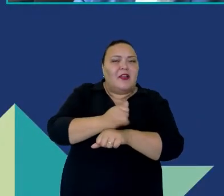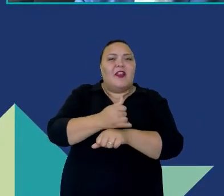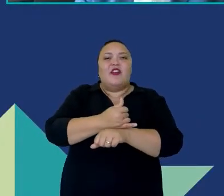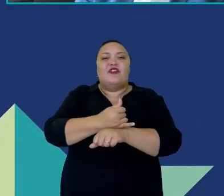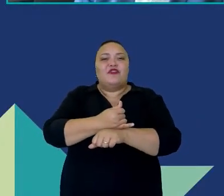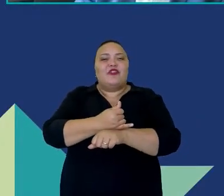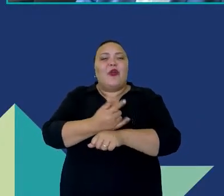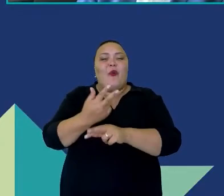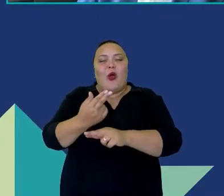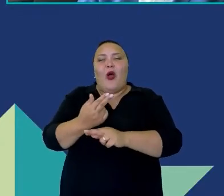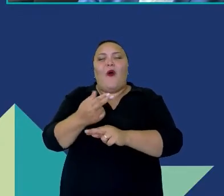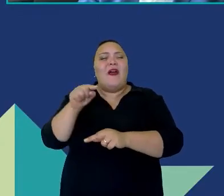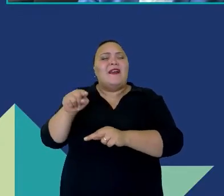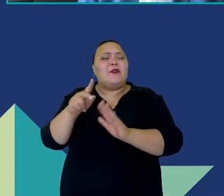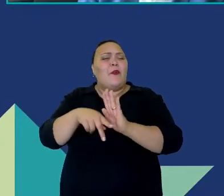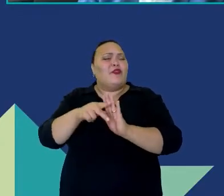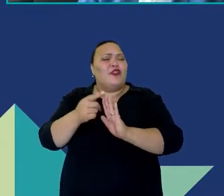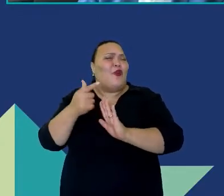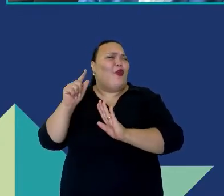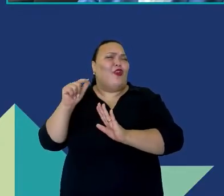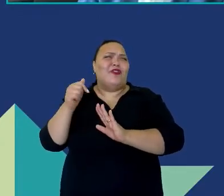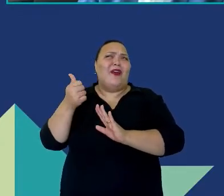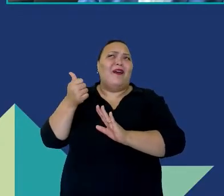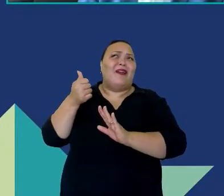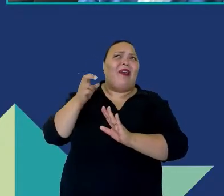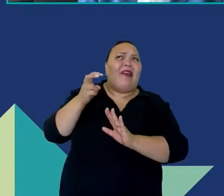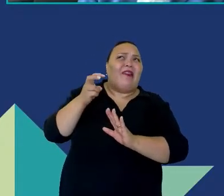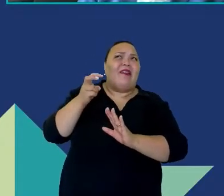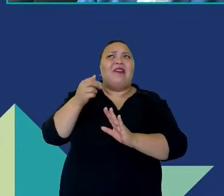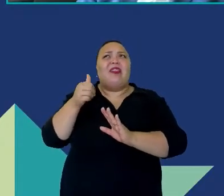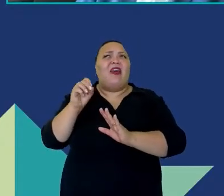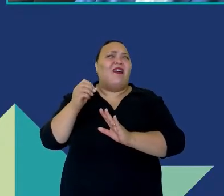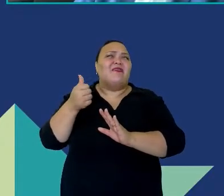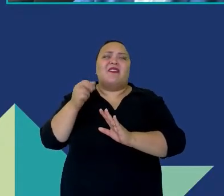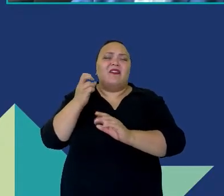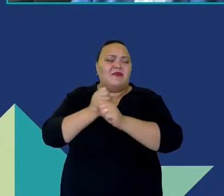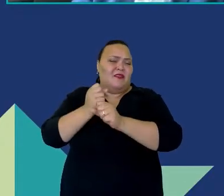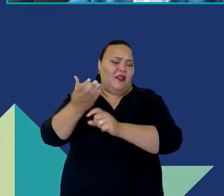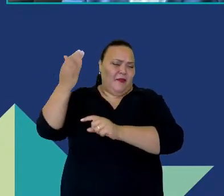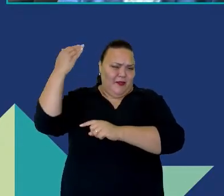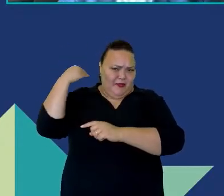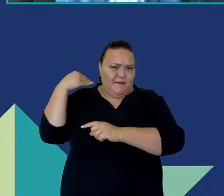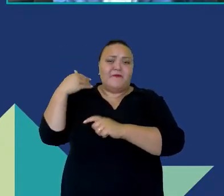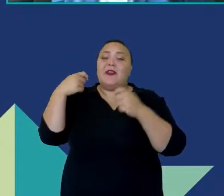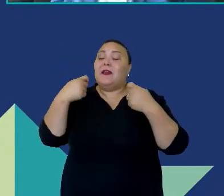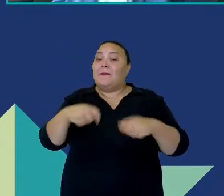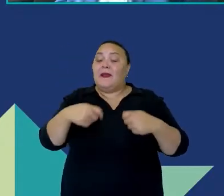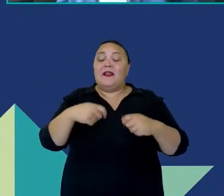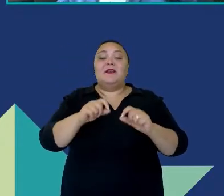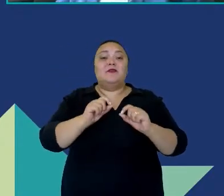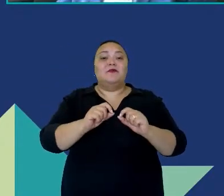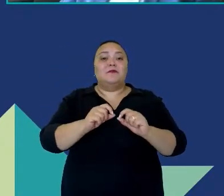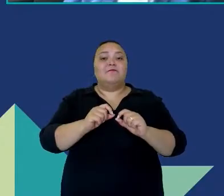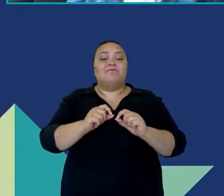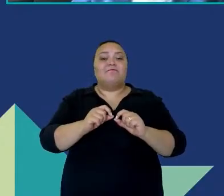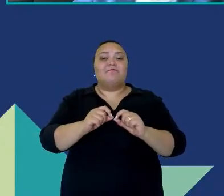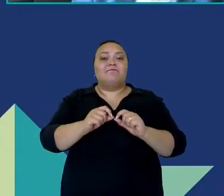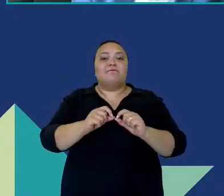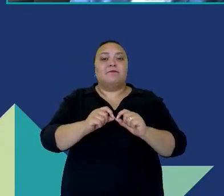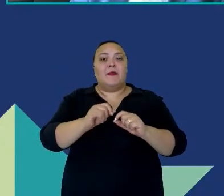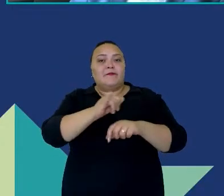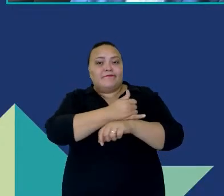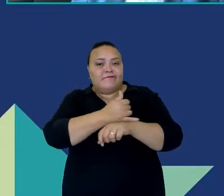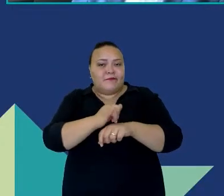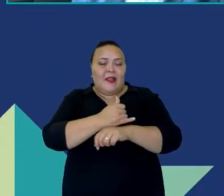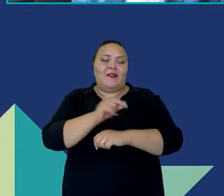the as built to be accurate. This is the example of Tech Resources in Quebrada